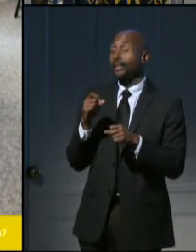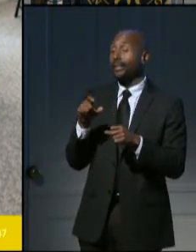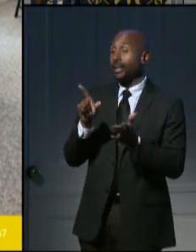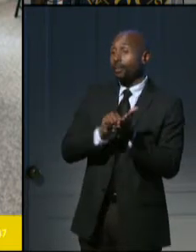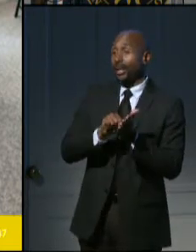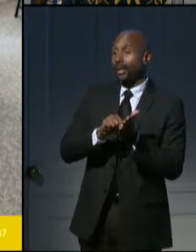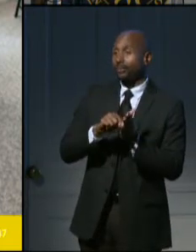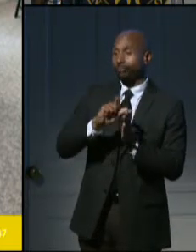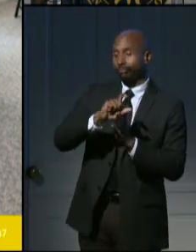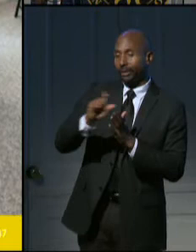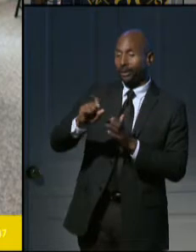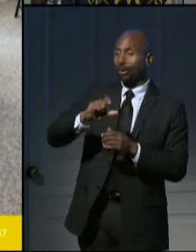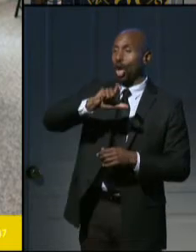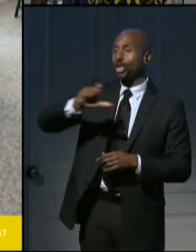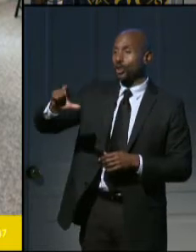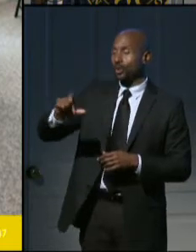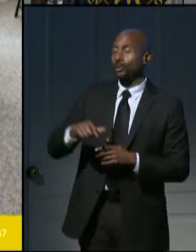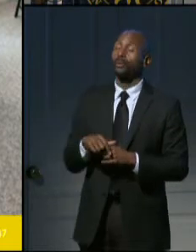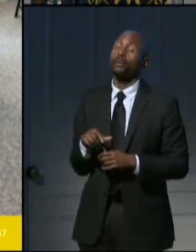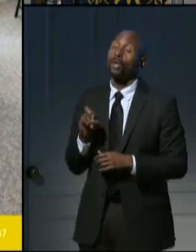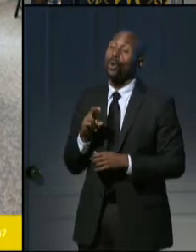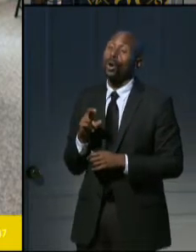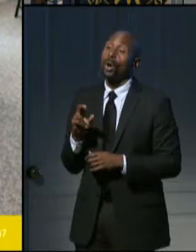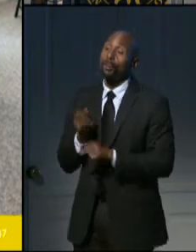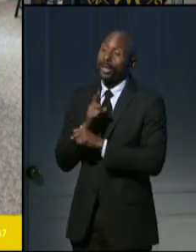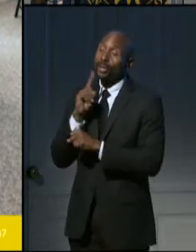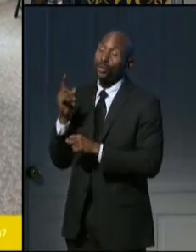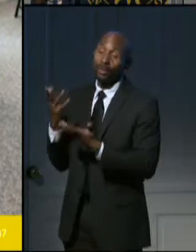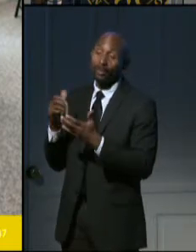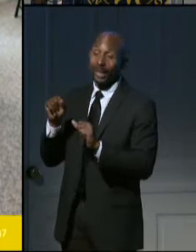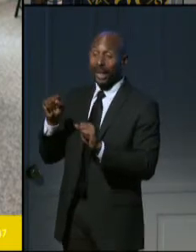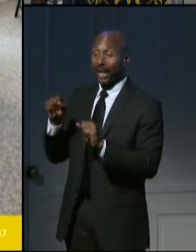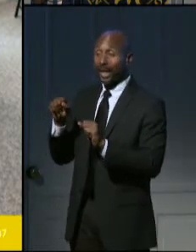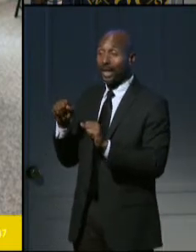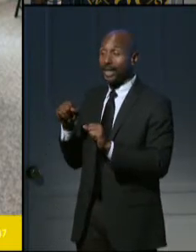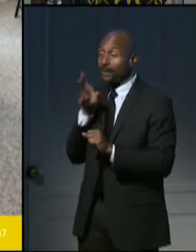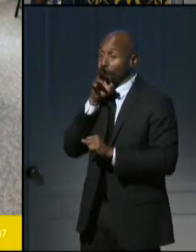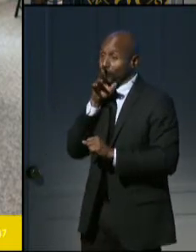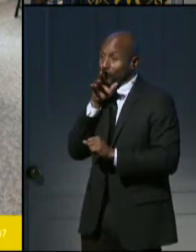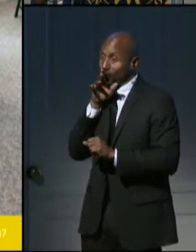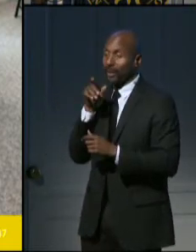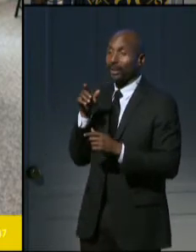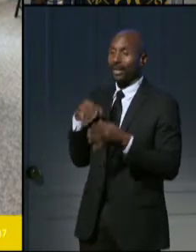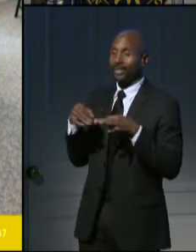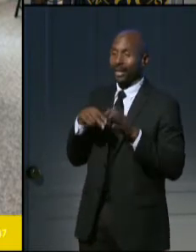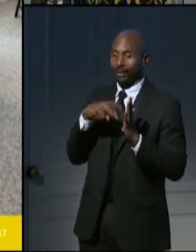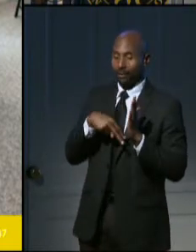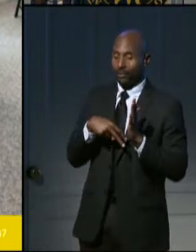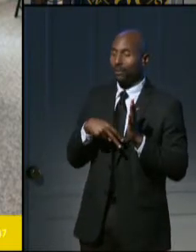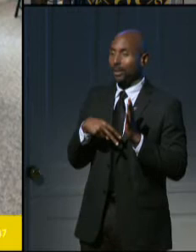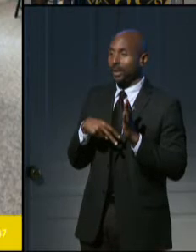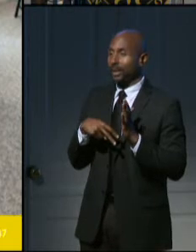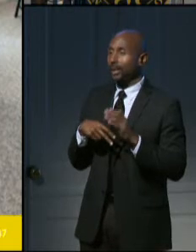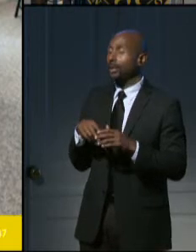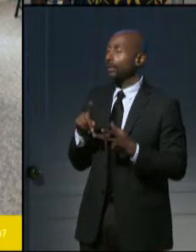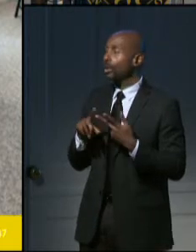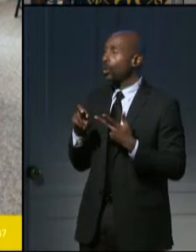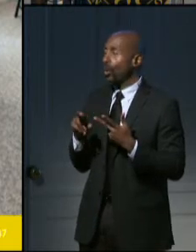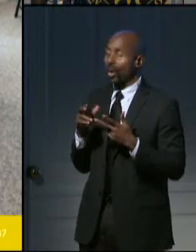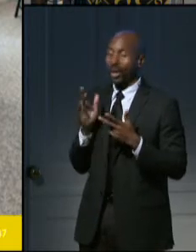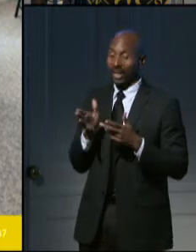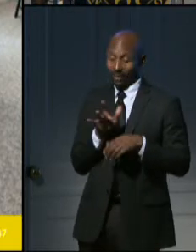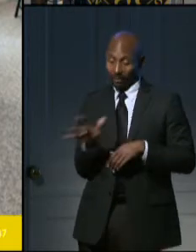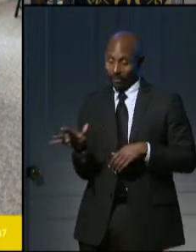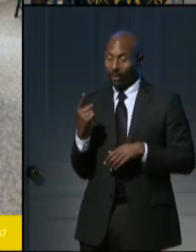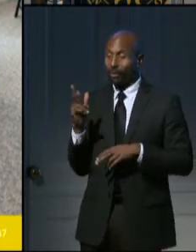also be read out loud as an interview, leaving space for people to write their own answers rather than yourself. When you bring people